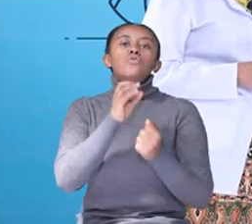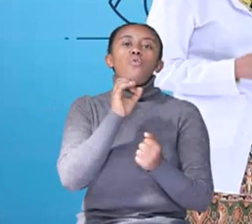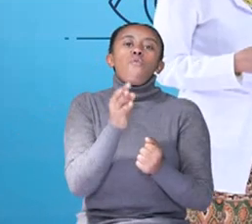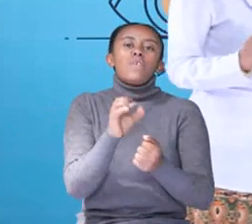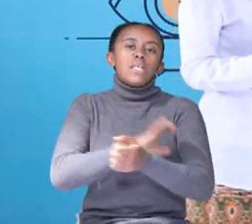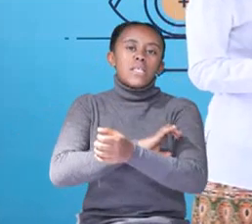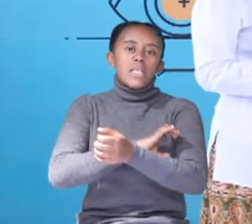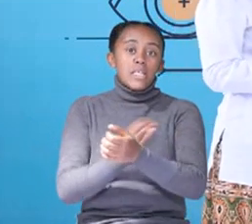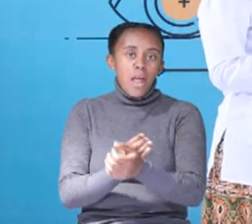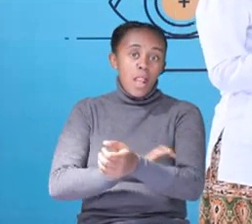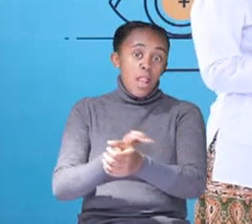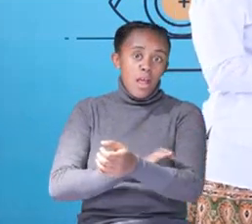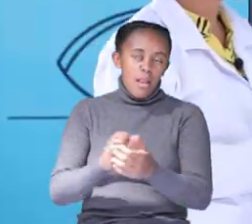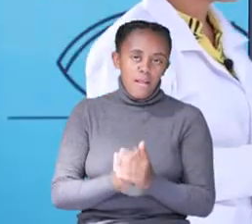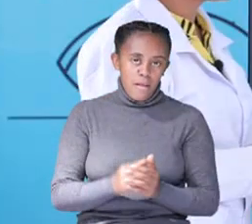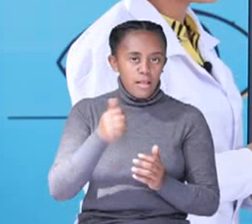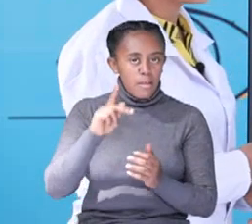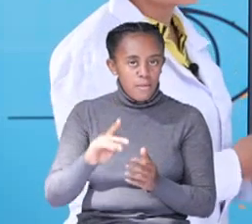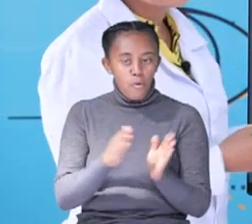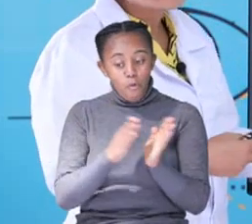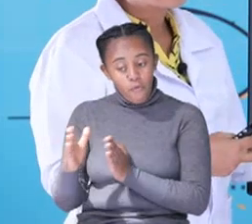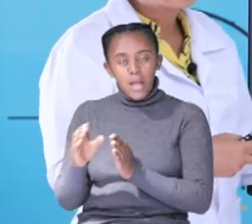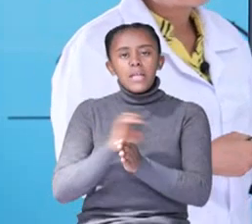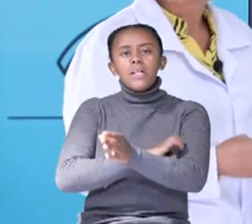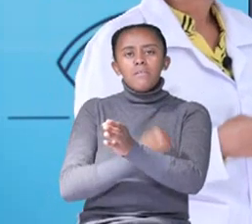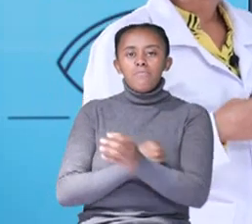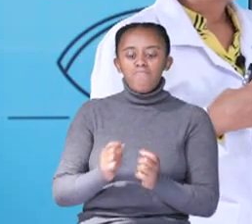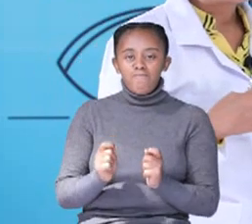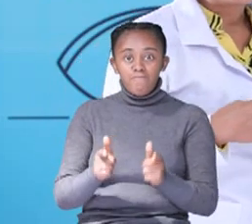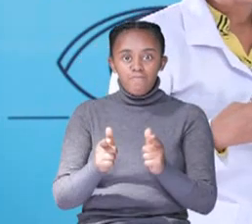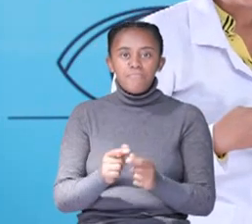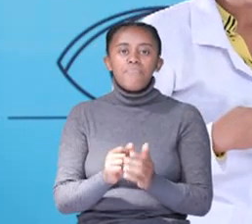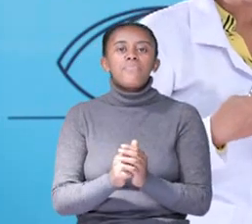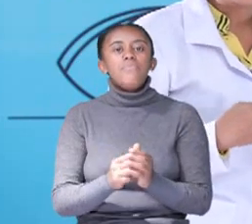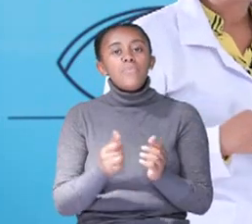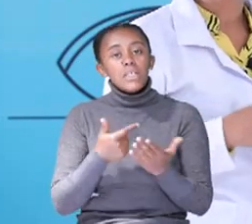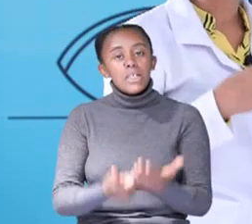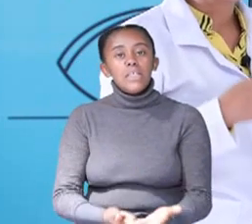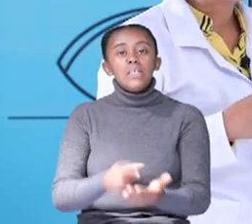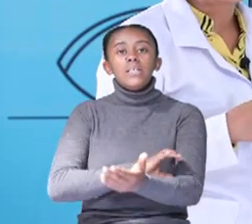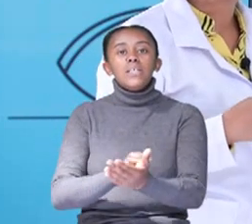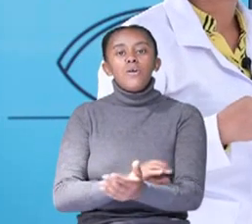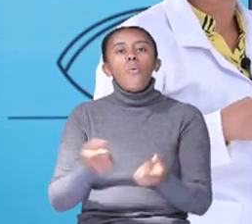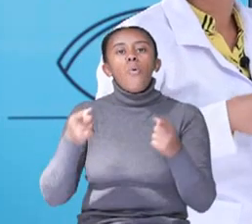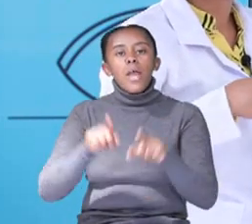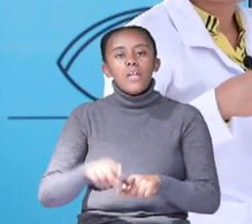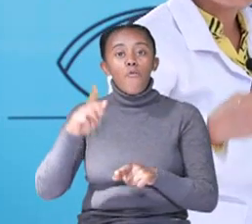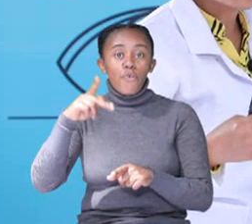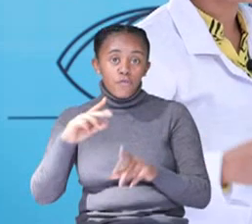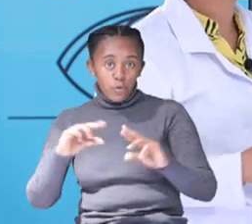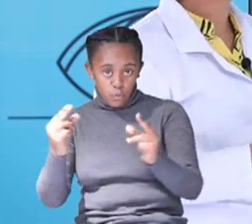cell. So ATP provides us energy. This energy will be obtained when the phosphate